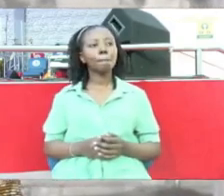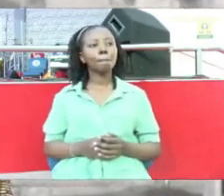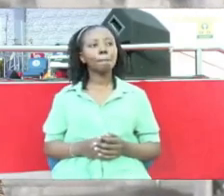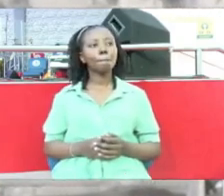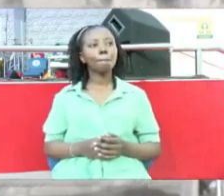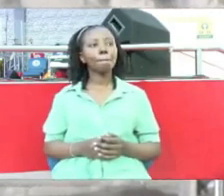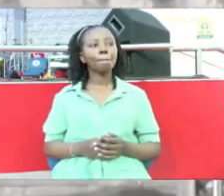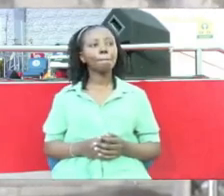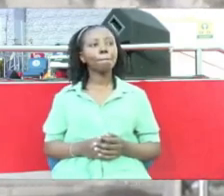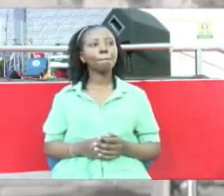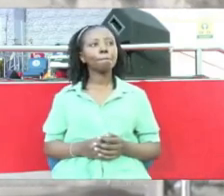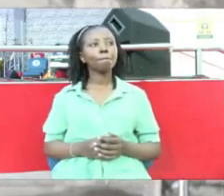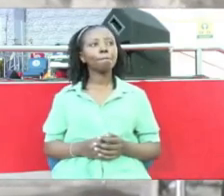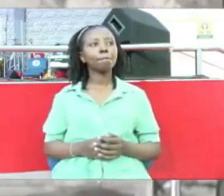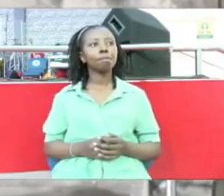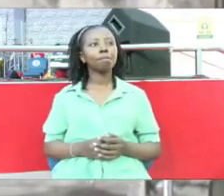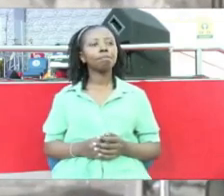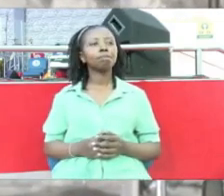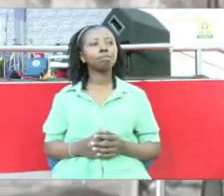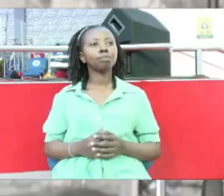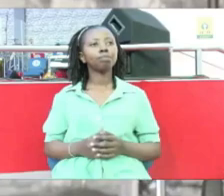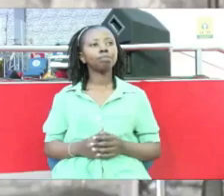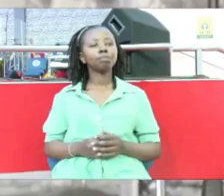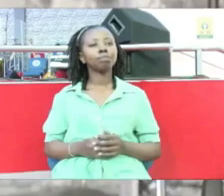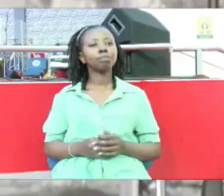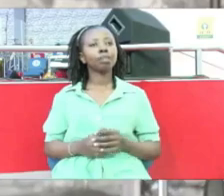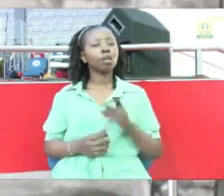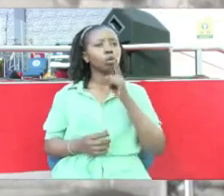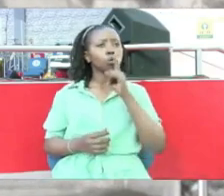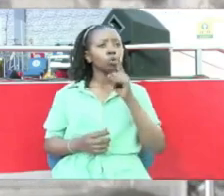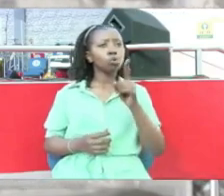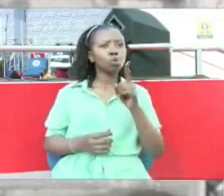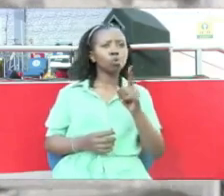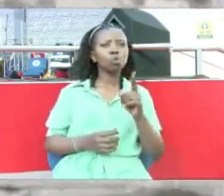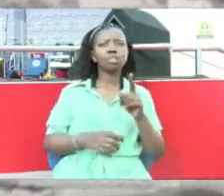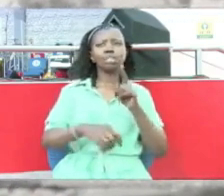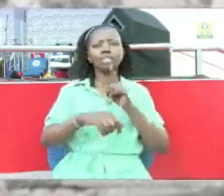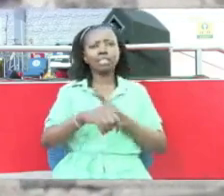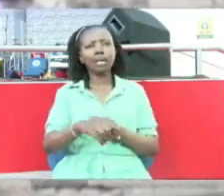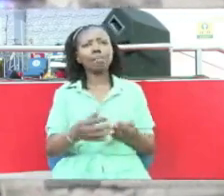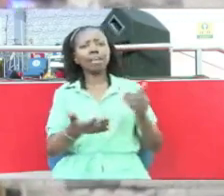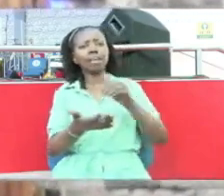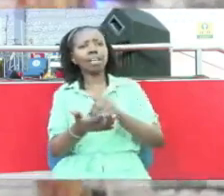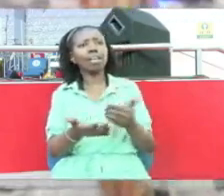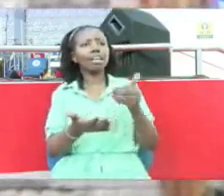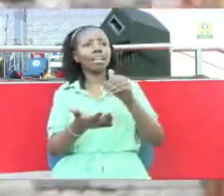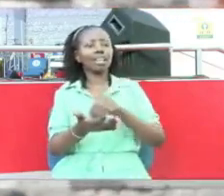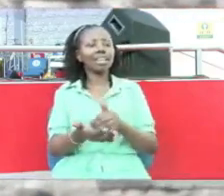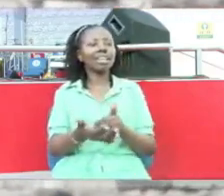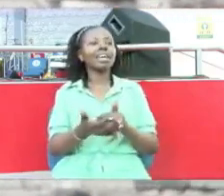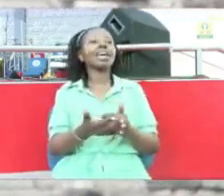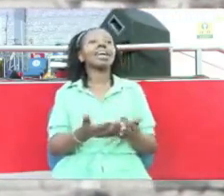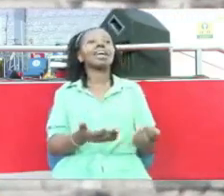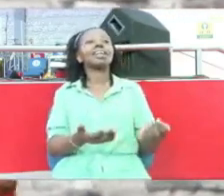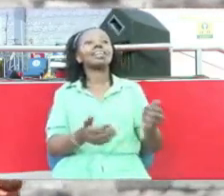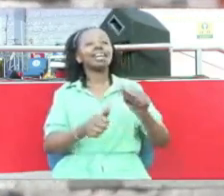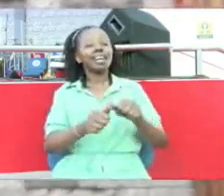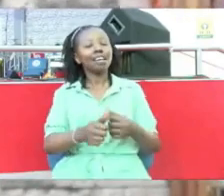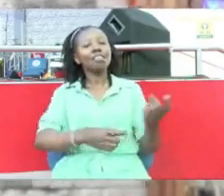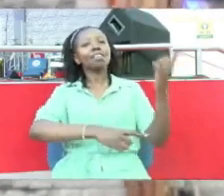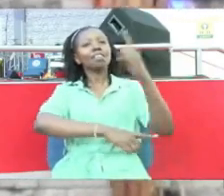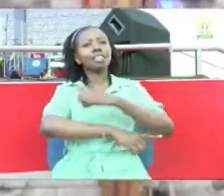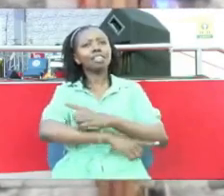kutokubaliana na watu ambao unahudumia. So from time to time, actually, on a daily basis, withdraw to